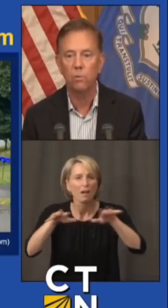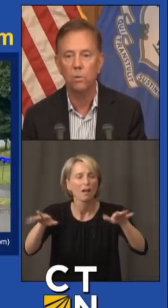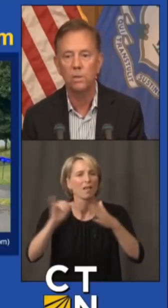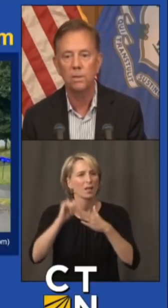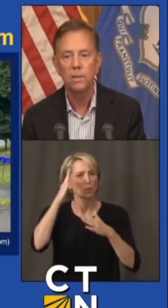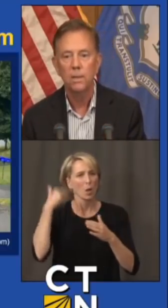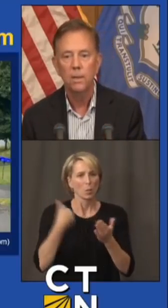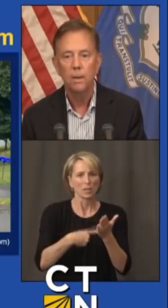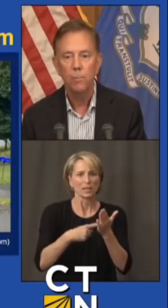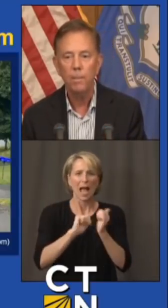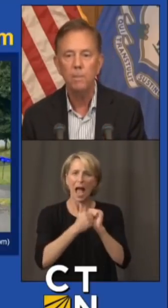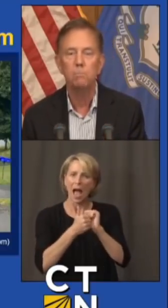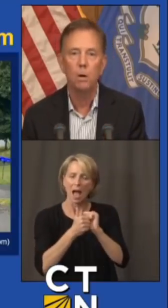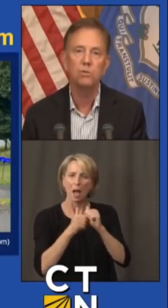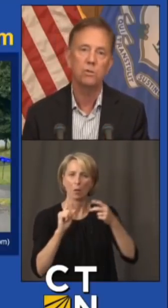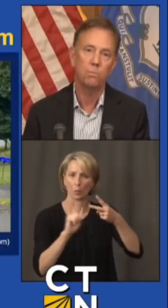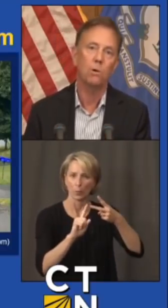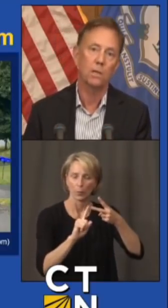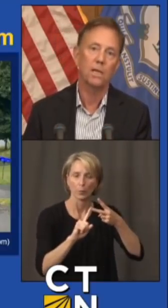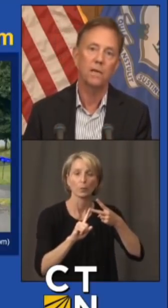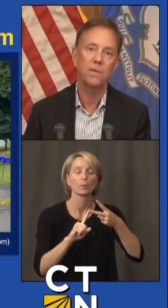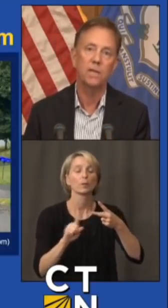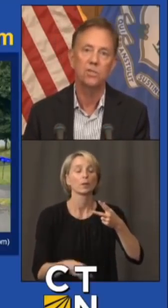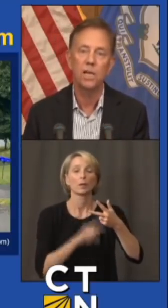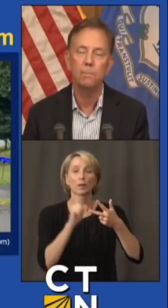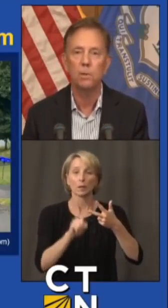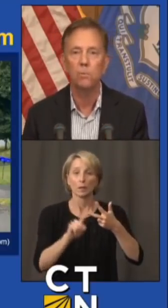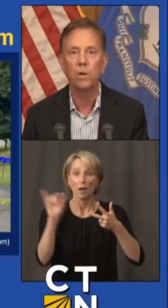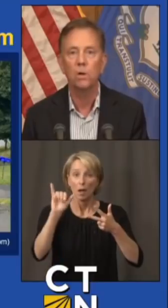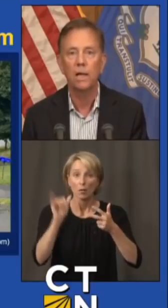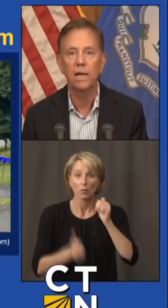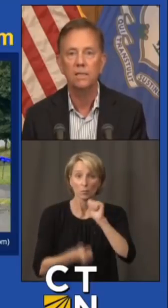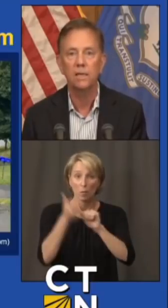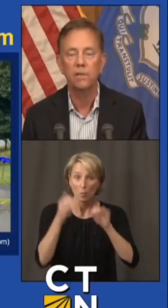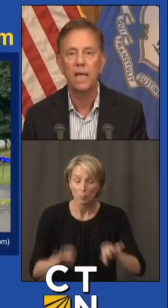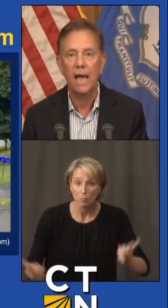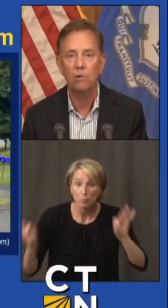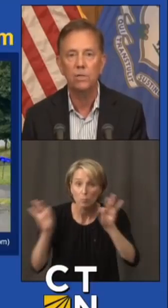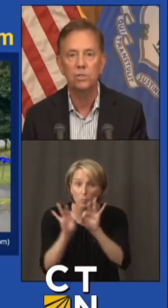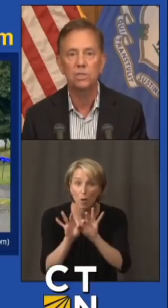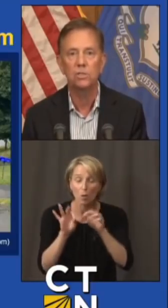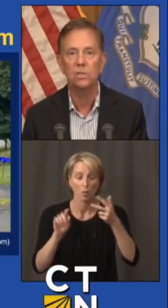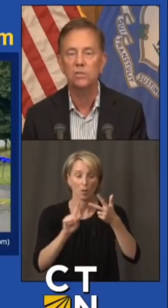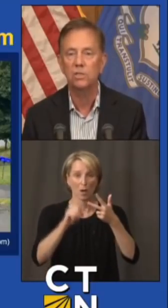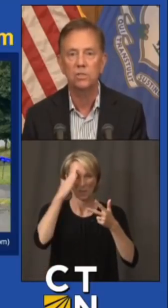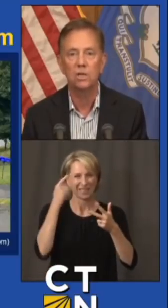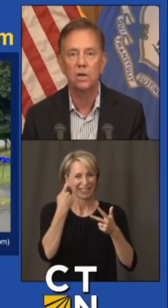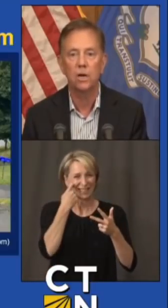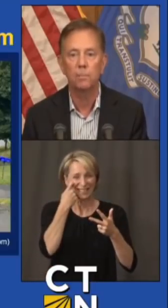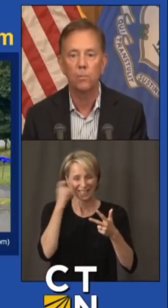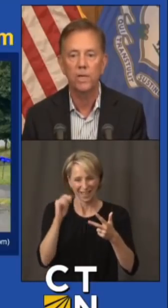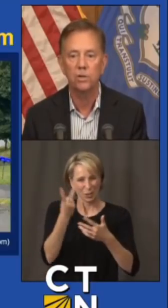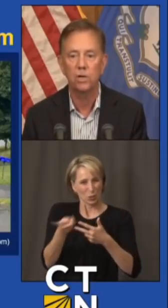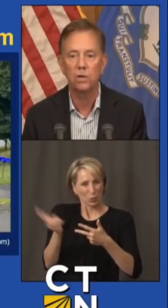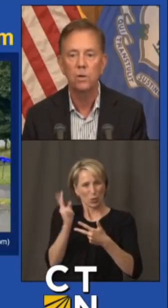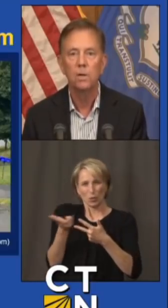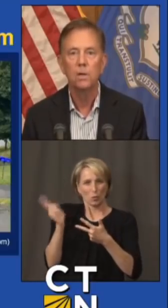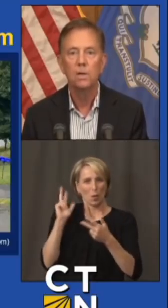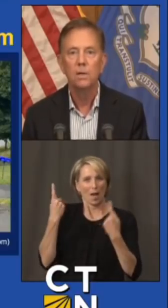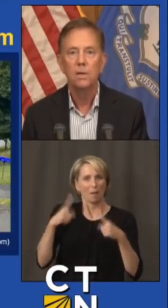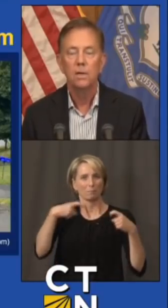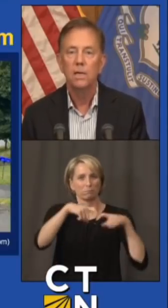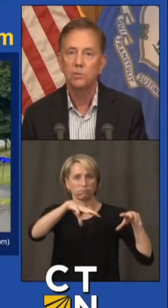going forward. Probably most importantly, given the example that we all had, given the outages just a couple of weeks